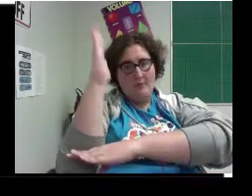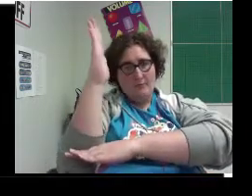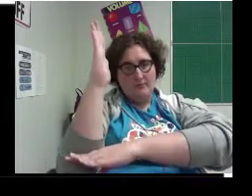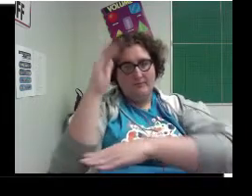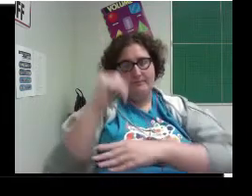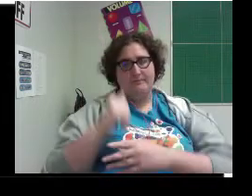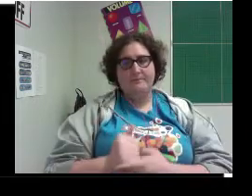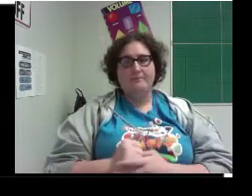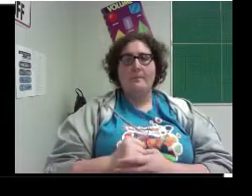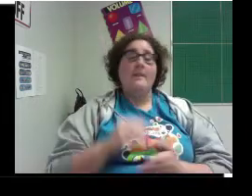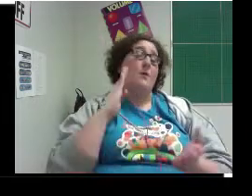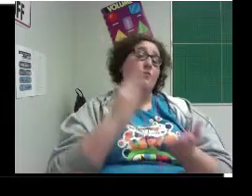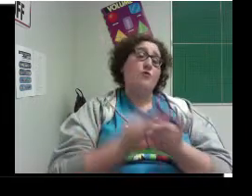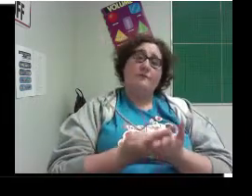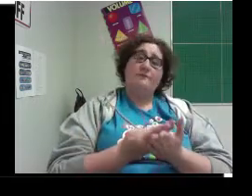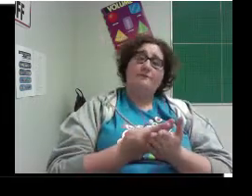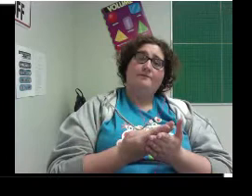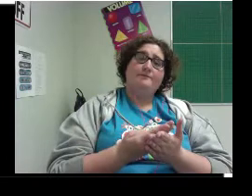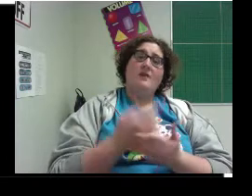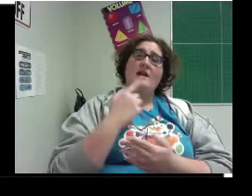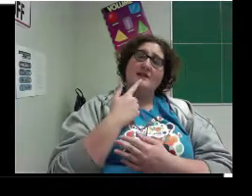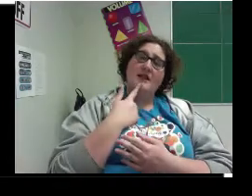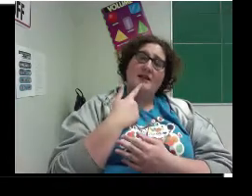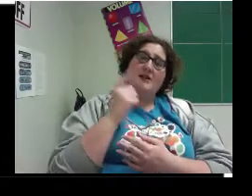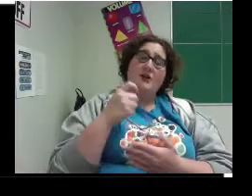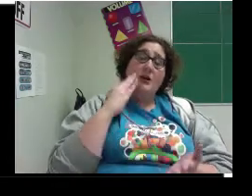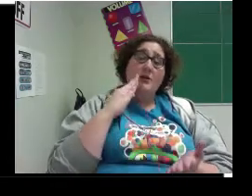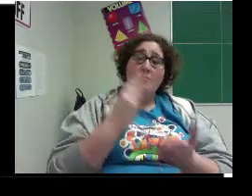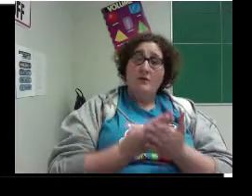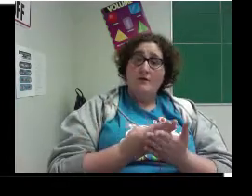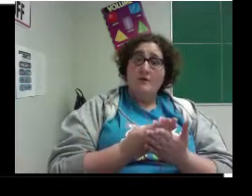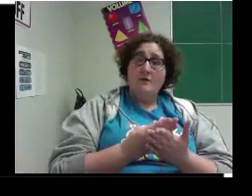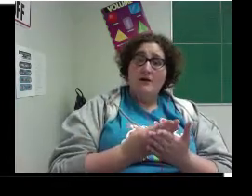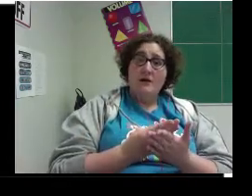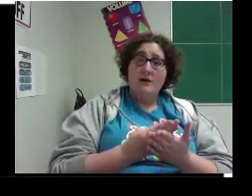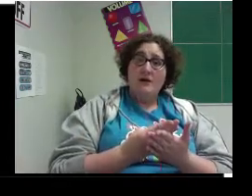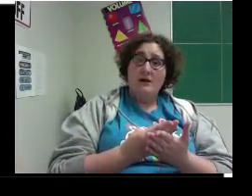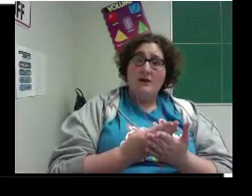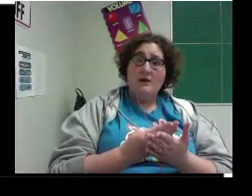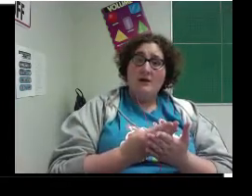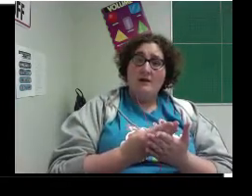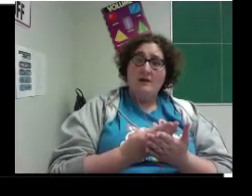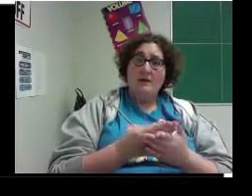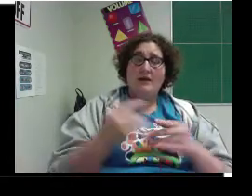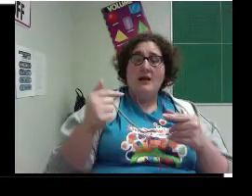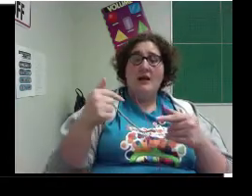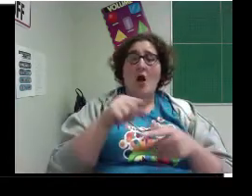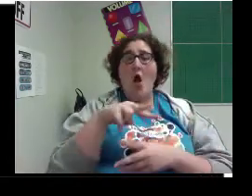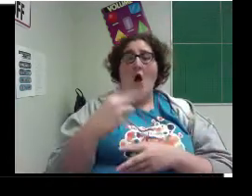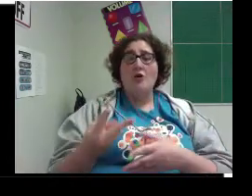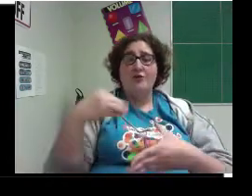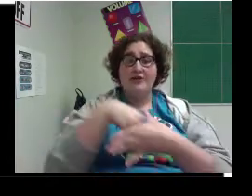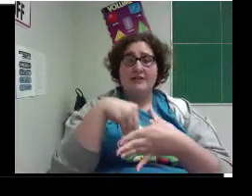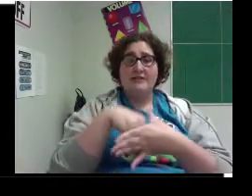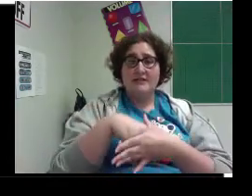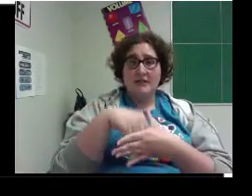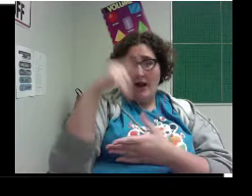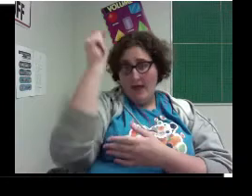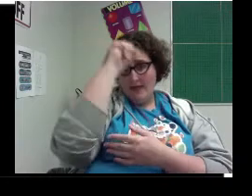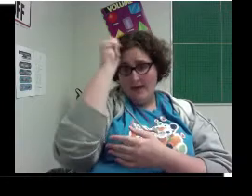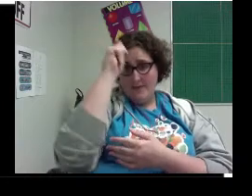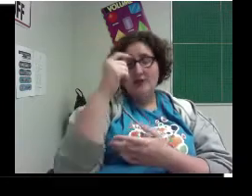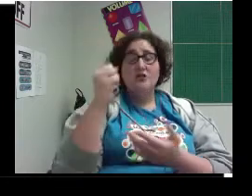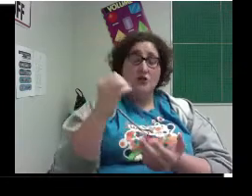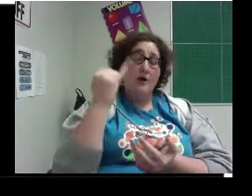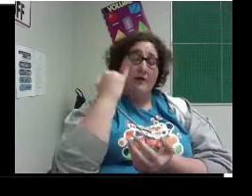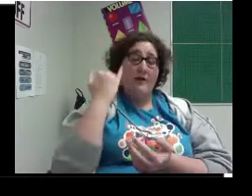Okay, proof. It says, prove the theorem 3.1 that alternate interior angle theorems. Basically saying that if you have two lines cut by a transverse,